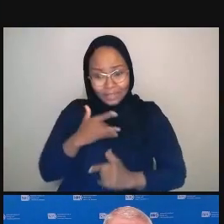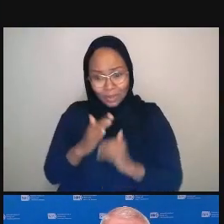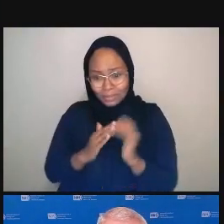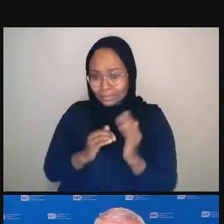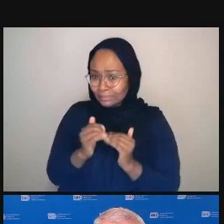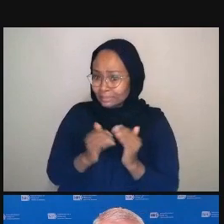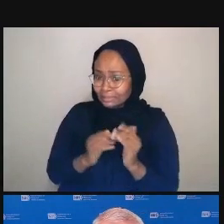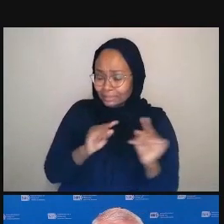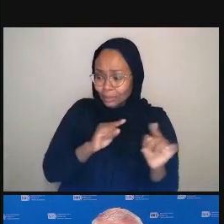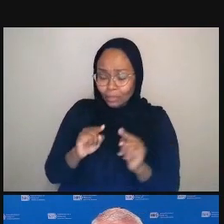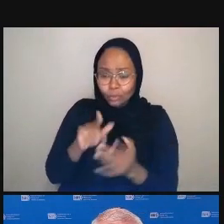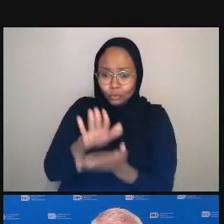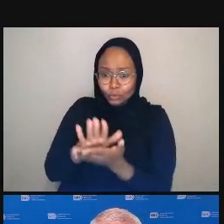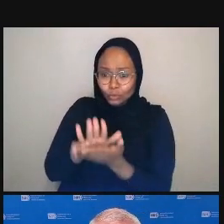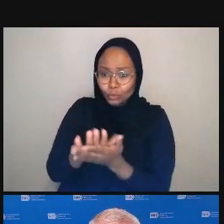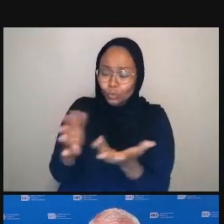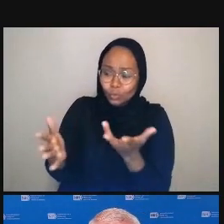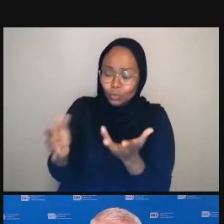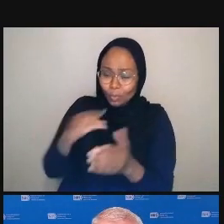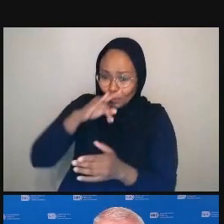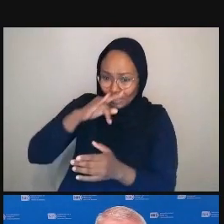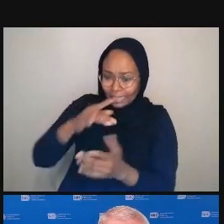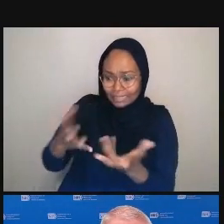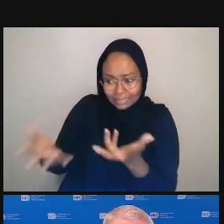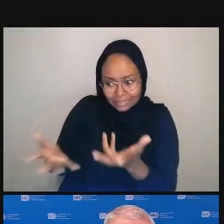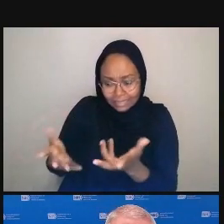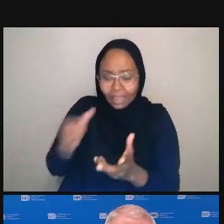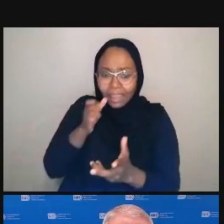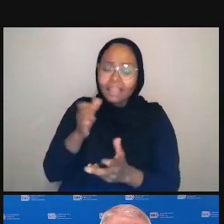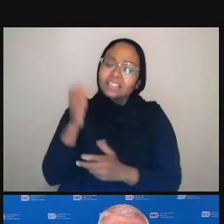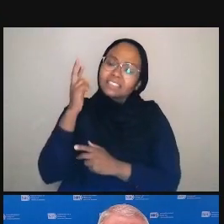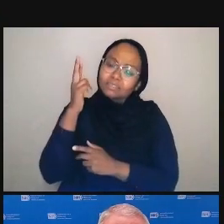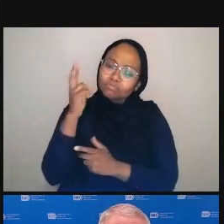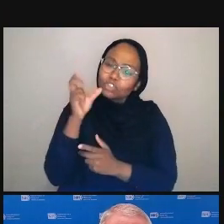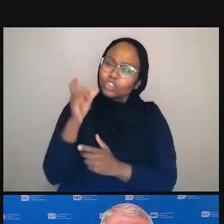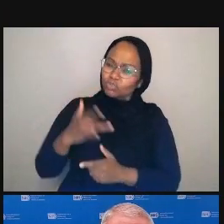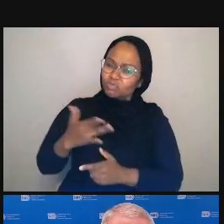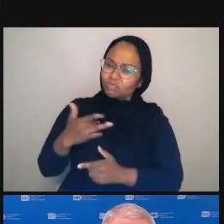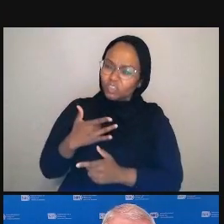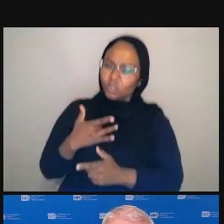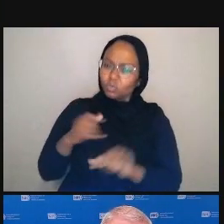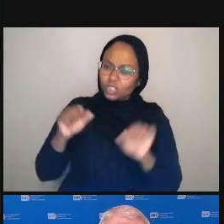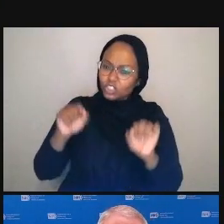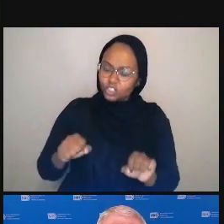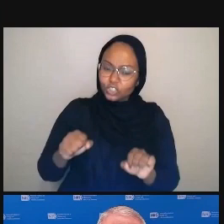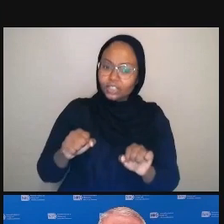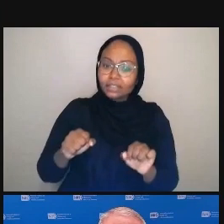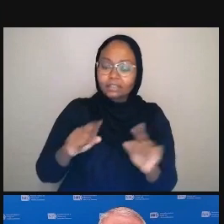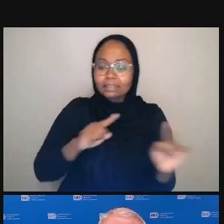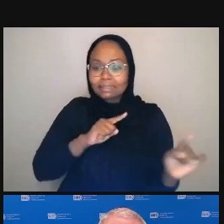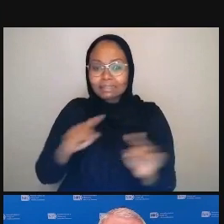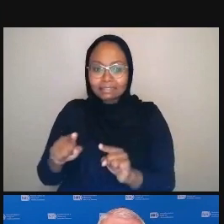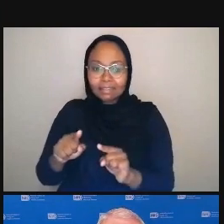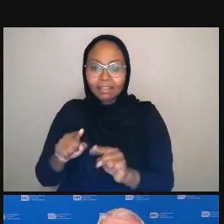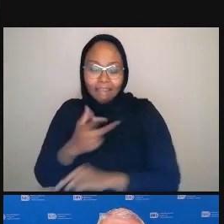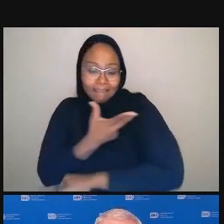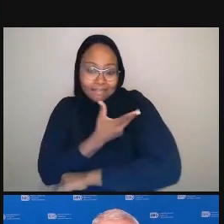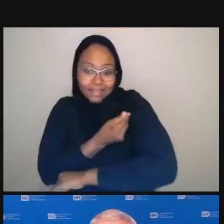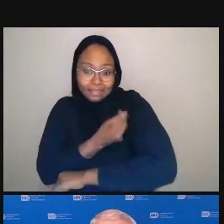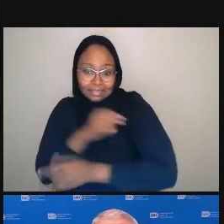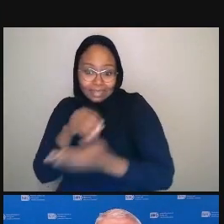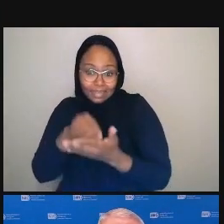For example, is it reasonable to send vaccinated students to school while keeping those who are unvaccinated at